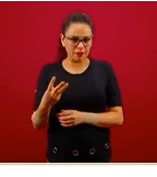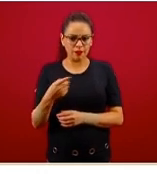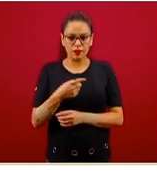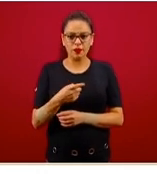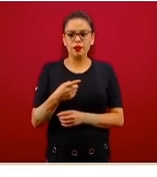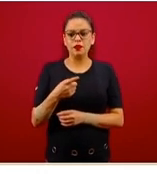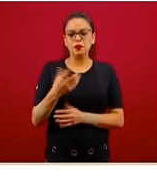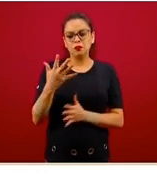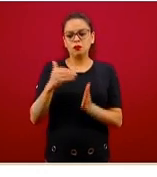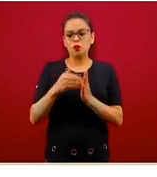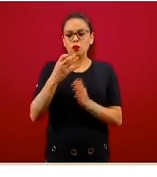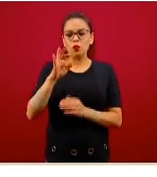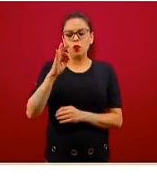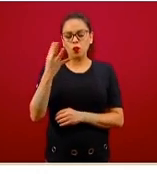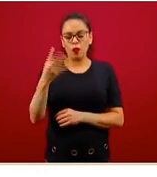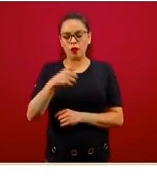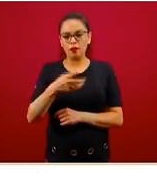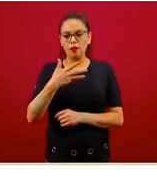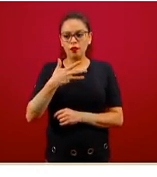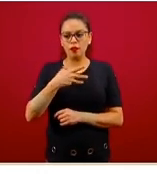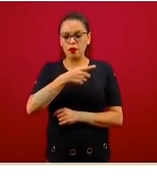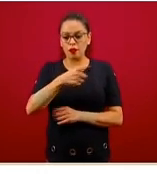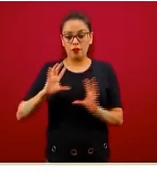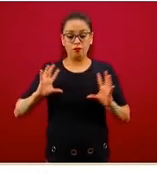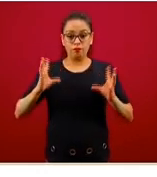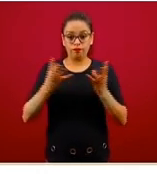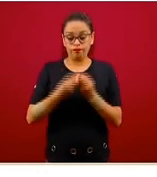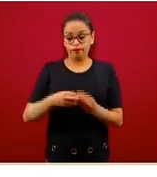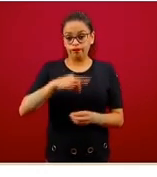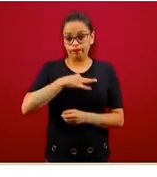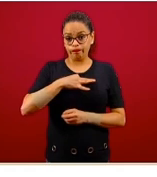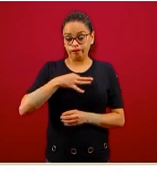17,799 confirmed cases, but out of these, only